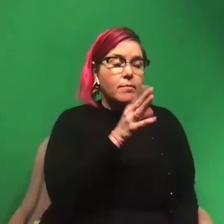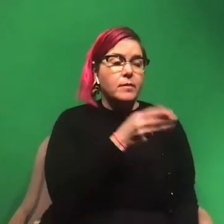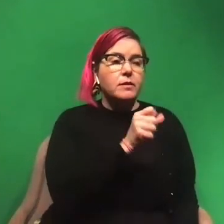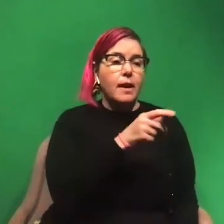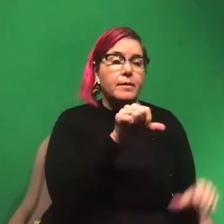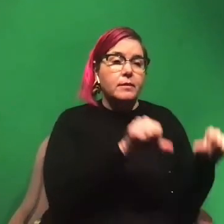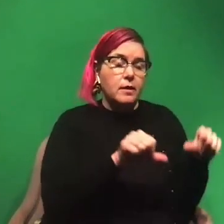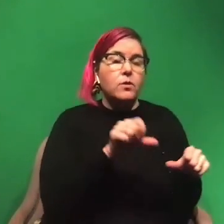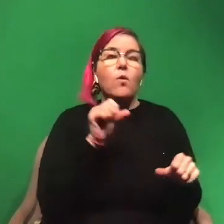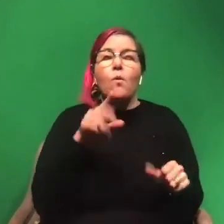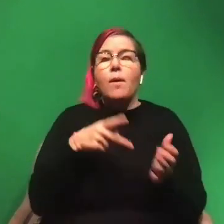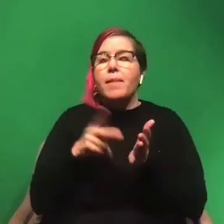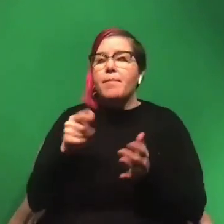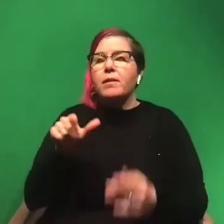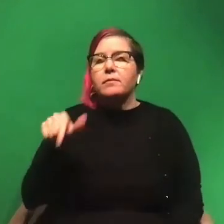patreon.com/Skype-a-Scientist or